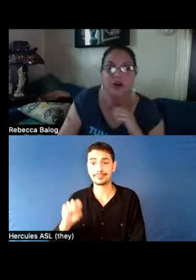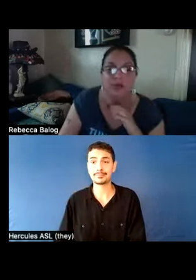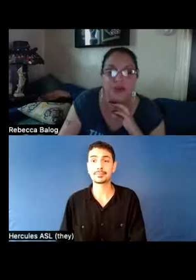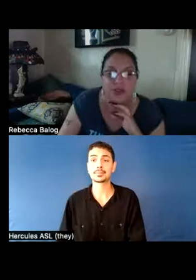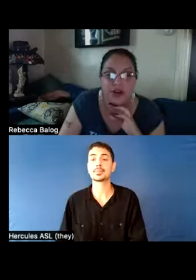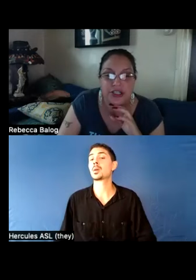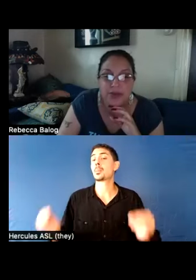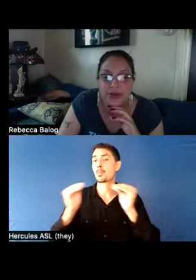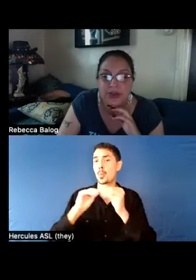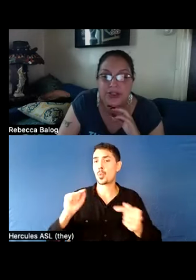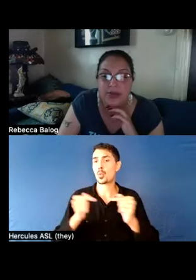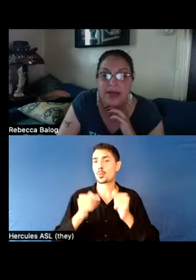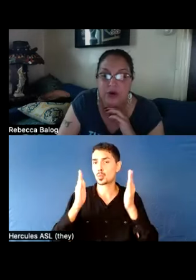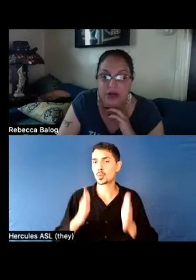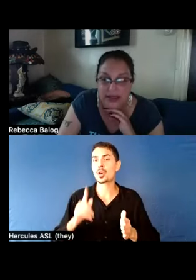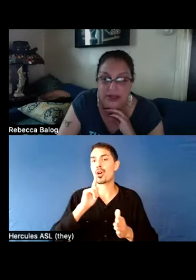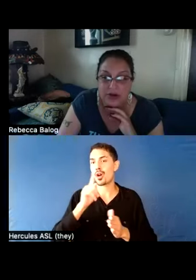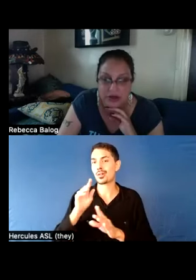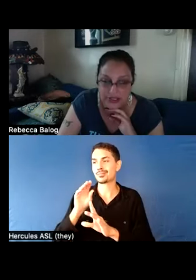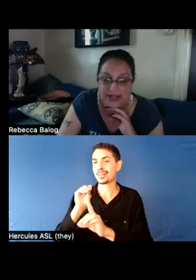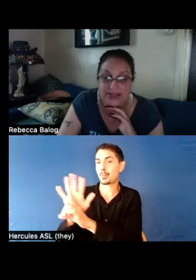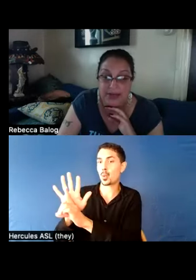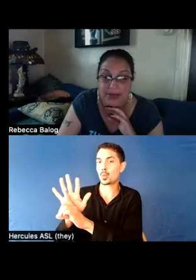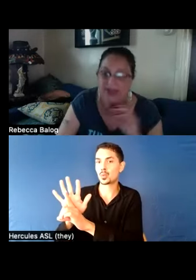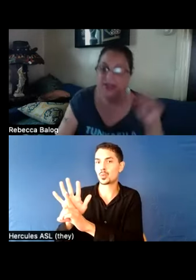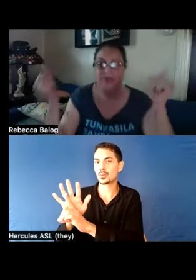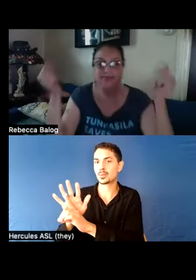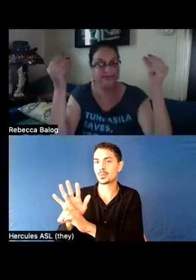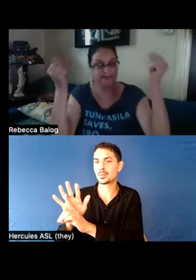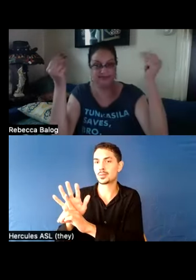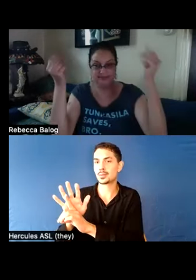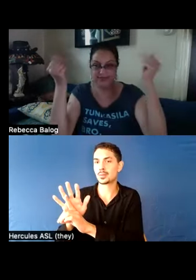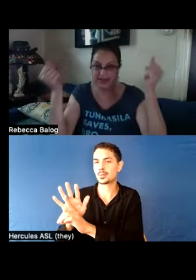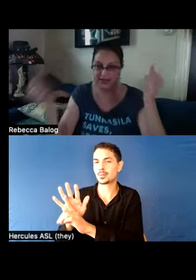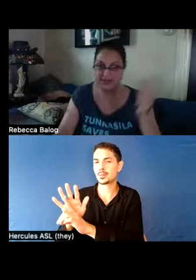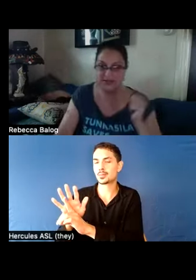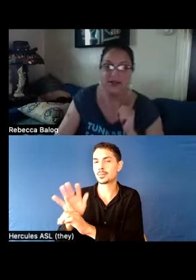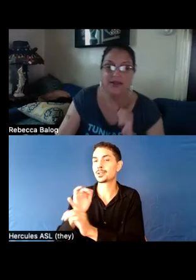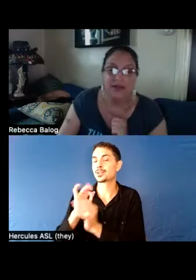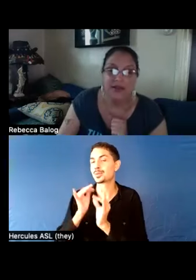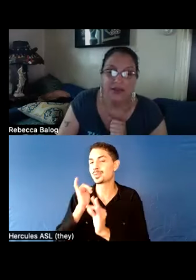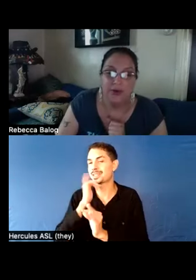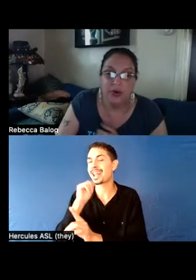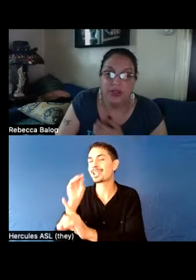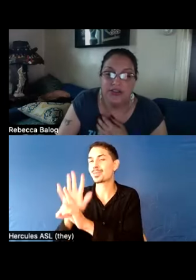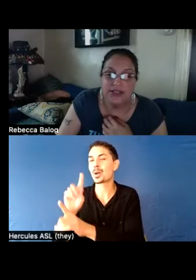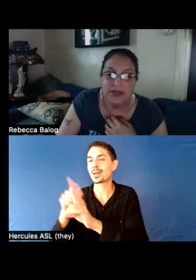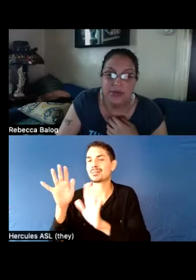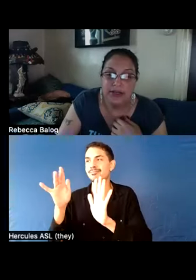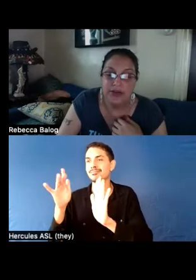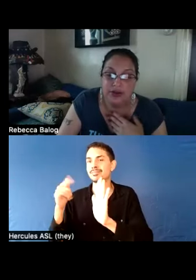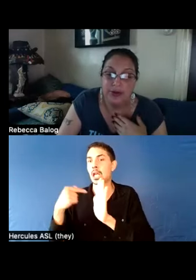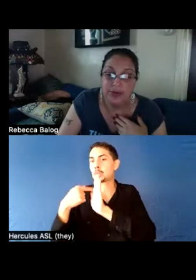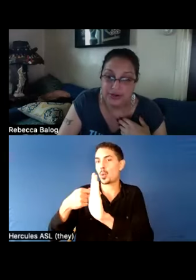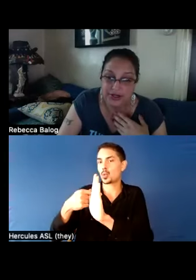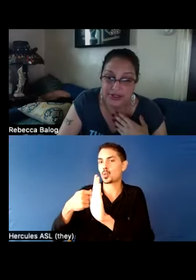More harm doers are exposed and more healing on all sides can begin. Yes. If we're only addressing women